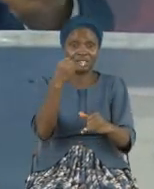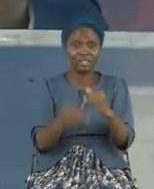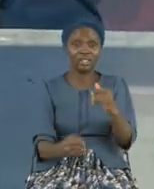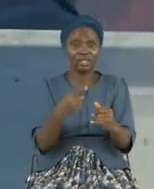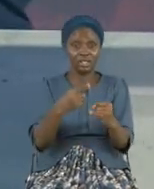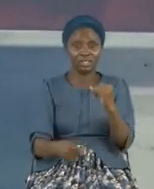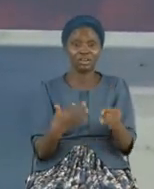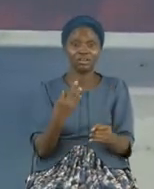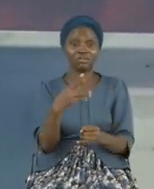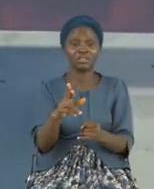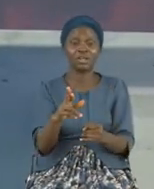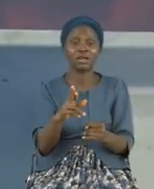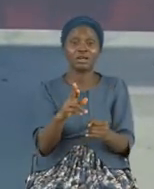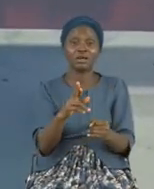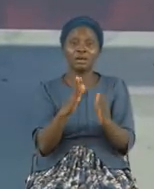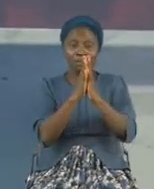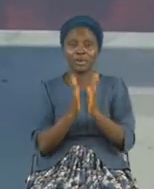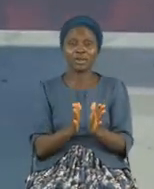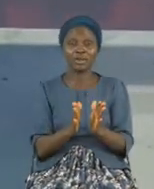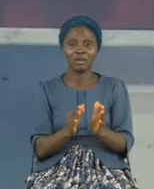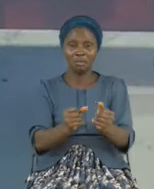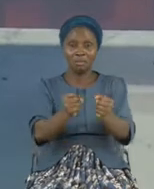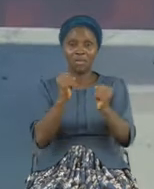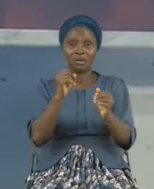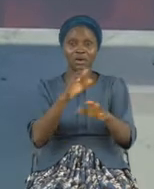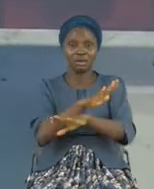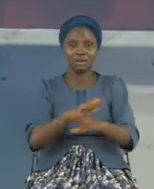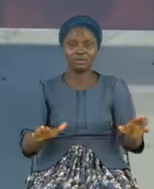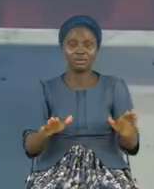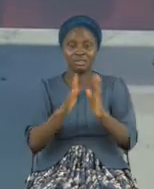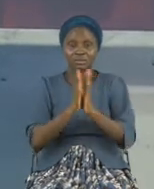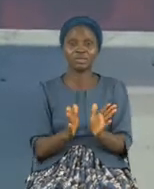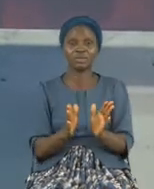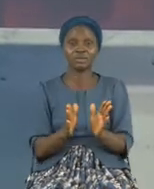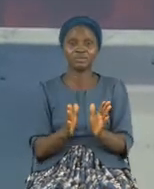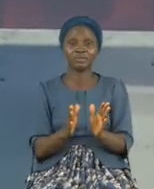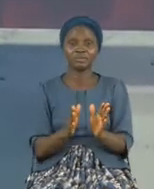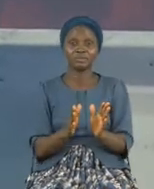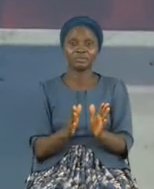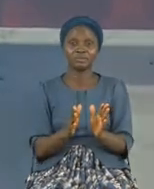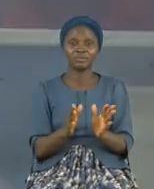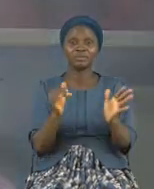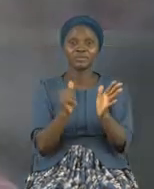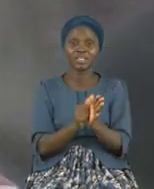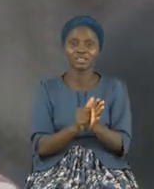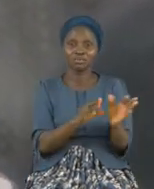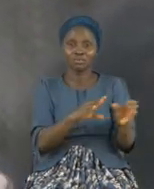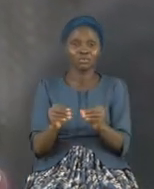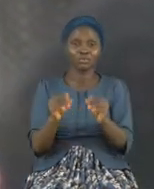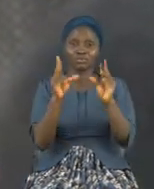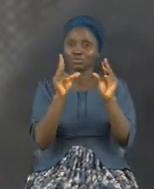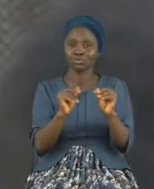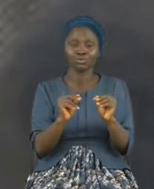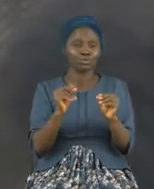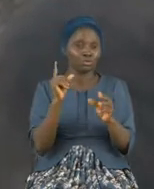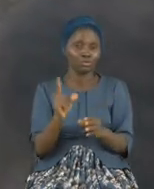name of Jesus only comes now in a few of their hymns that moves nobody. But